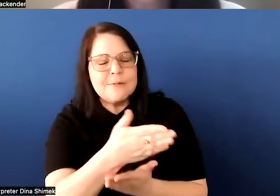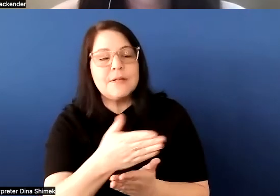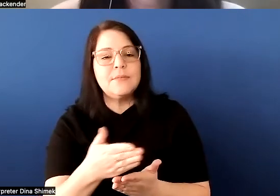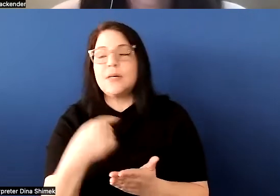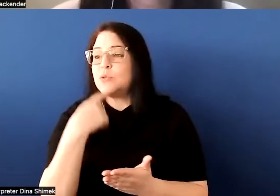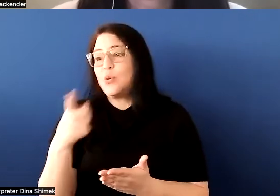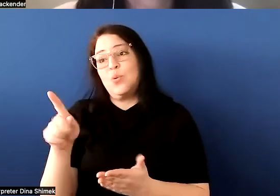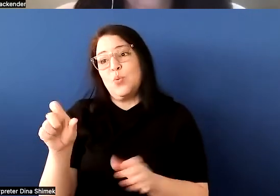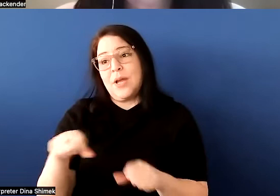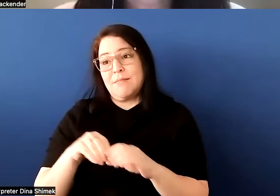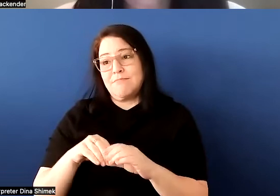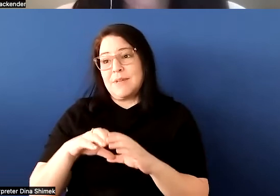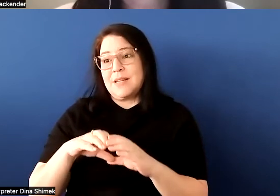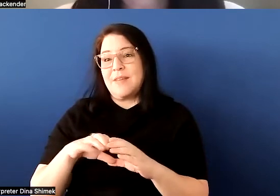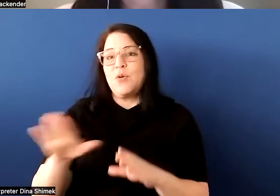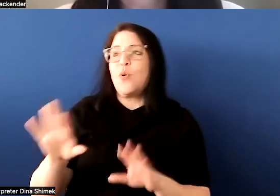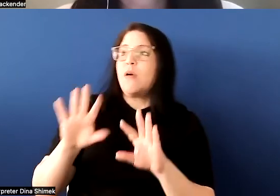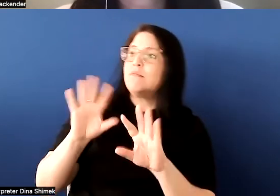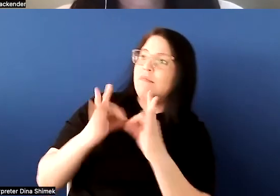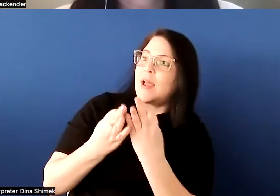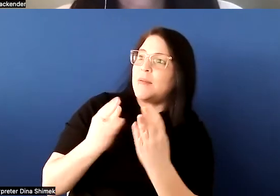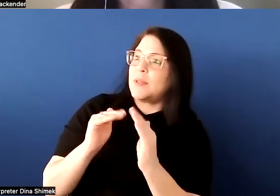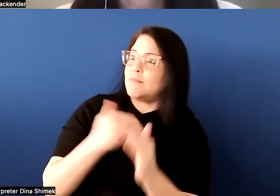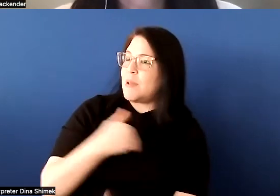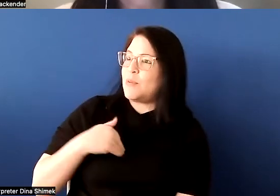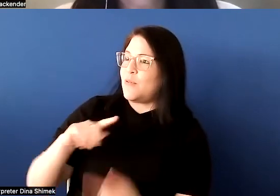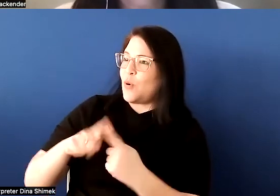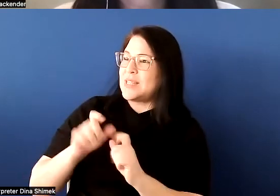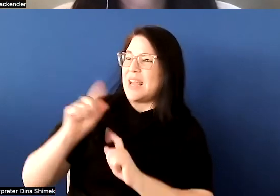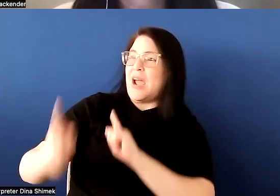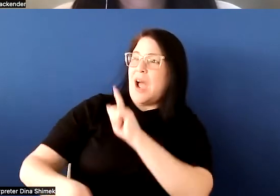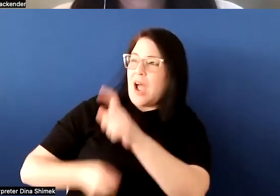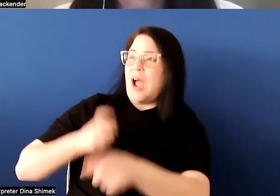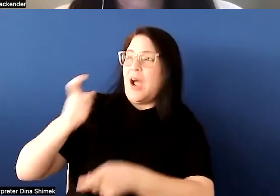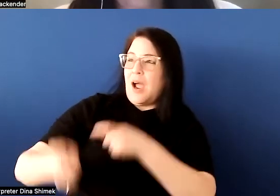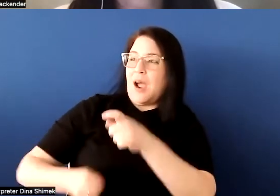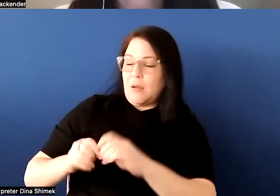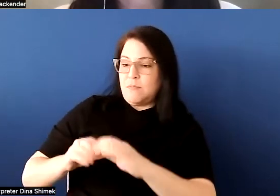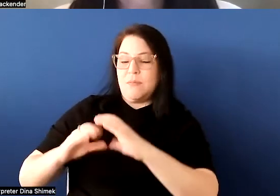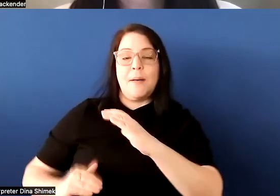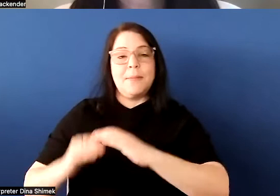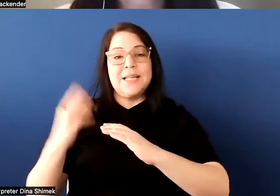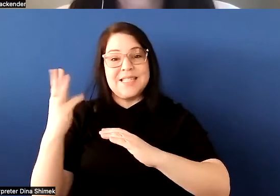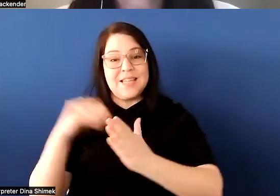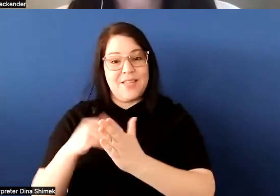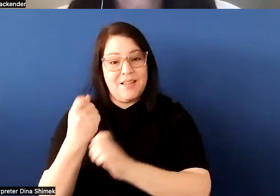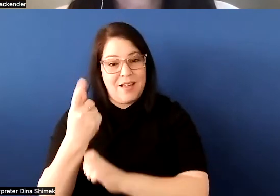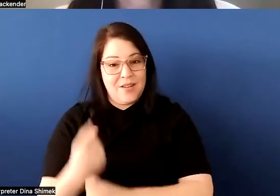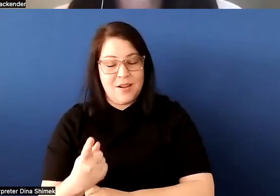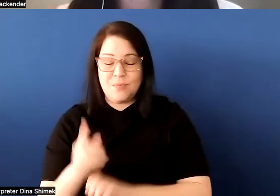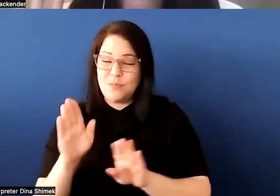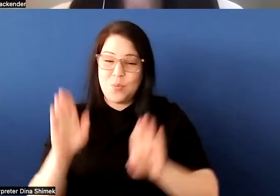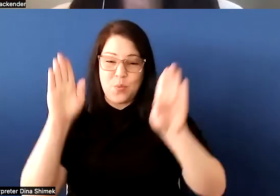save, with the help of family and friends, all the way up to $16,000 per calendar year. So really, really great benefits.